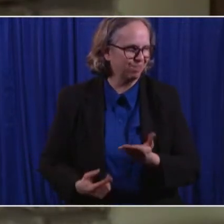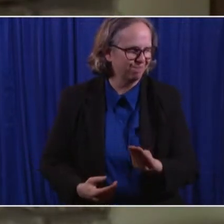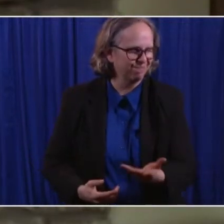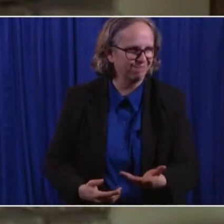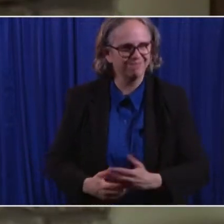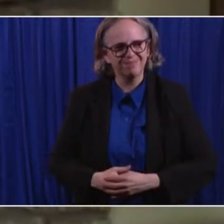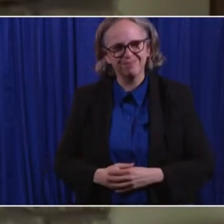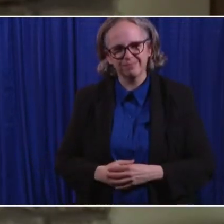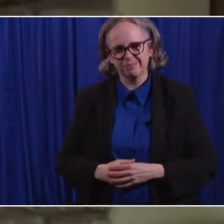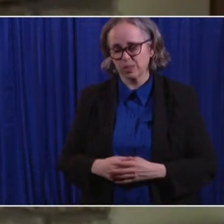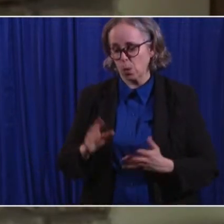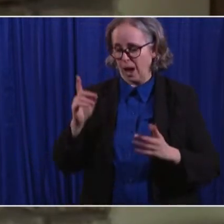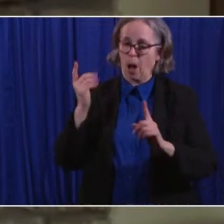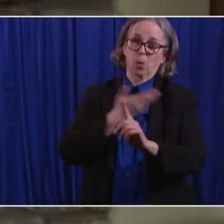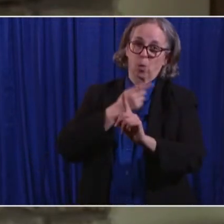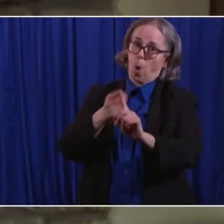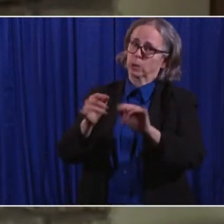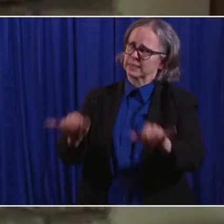people.